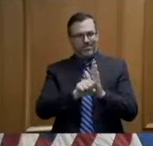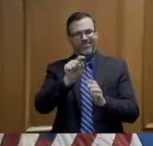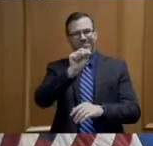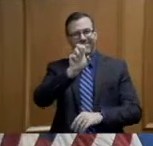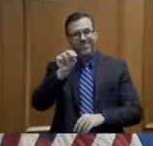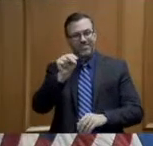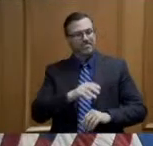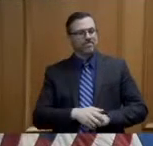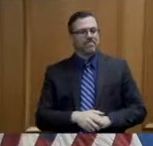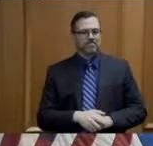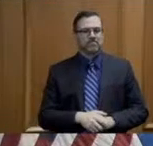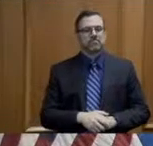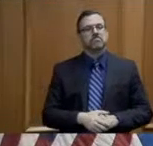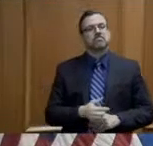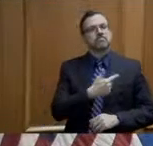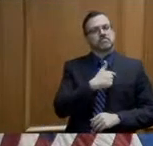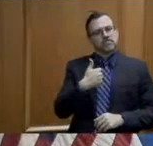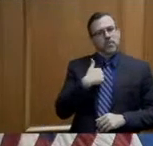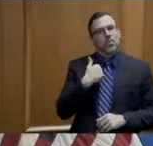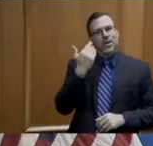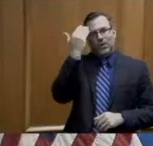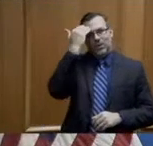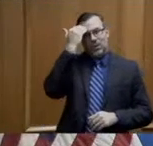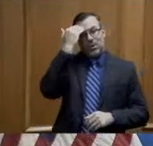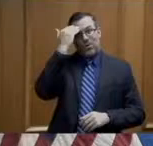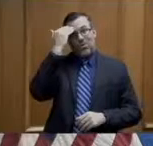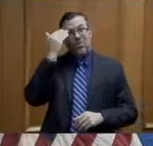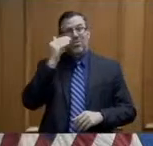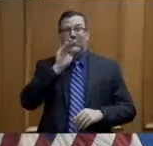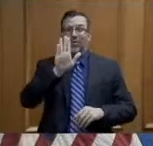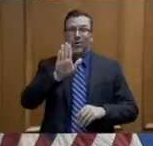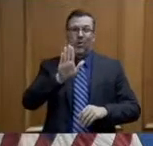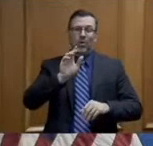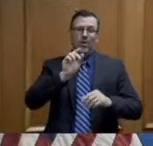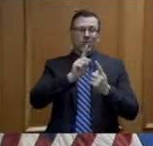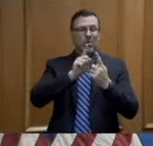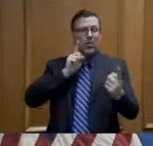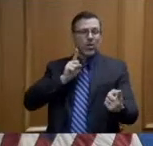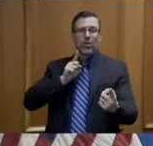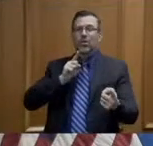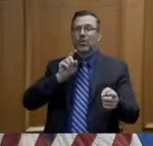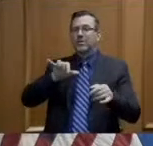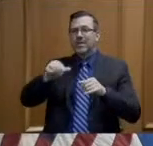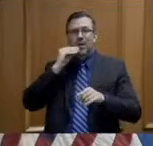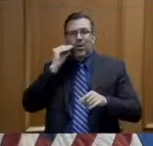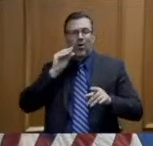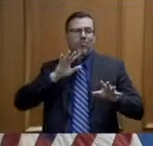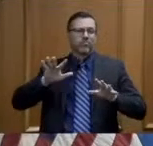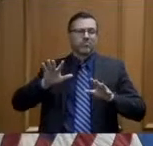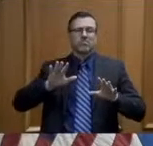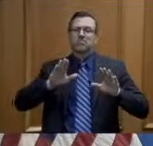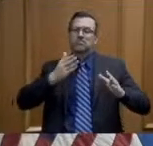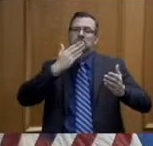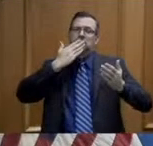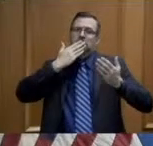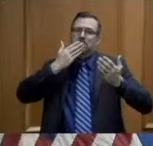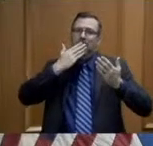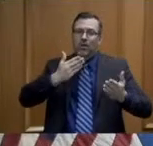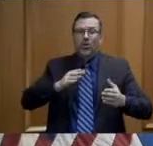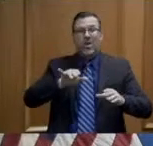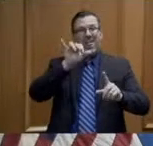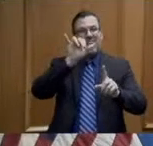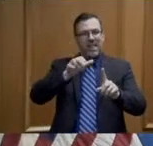We certainly know that what you are doing out there is working. It is allowing us, because of what you're